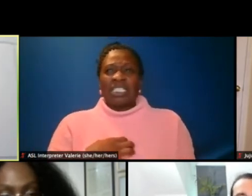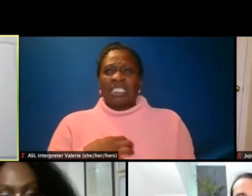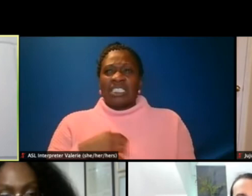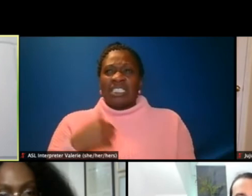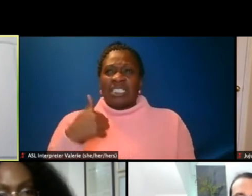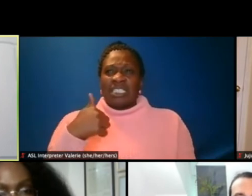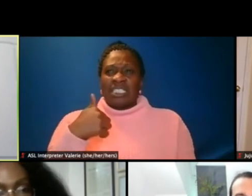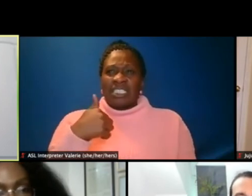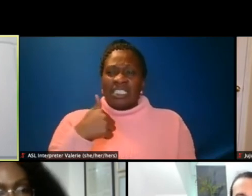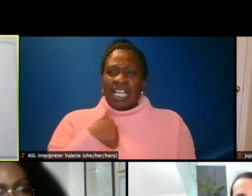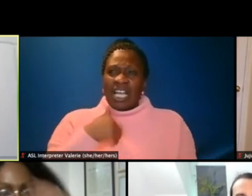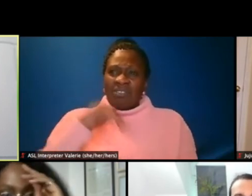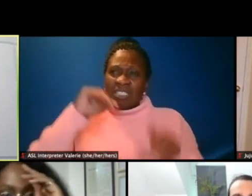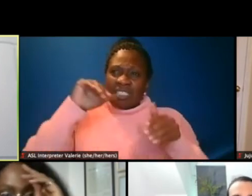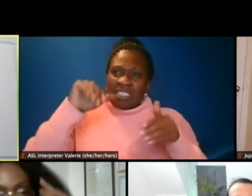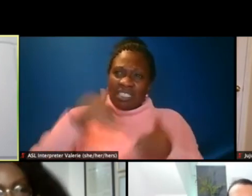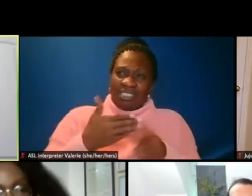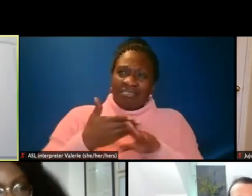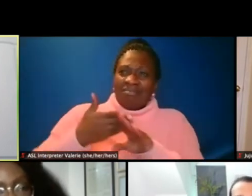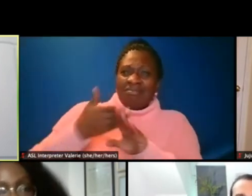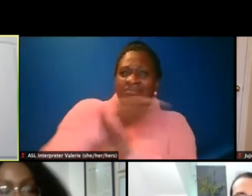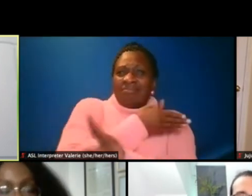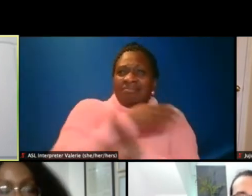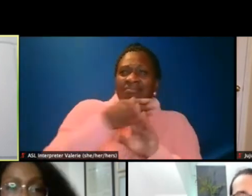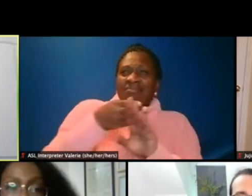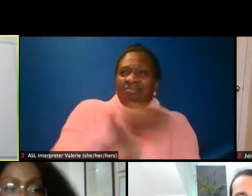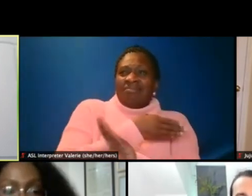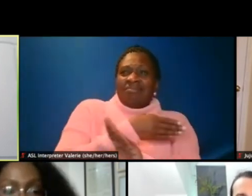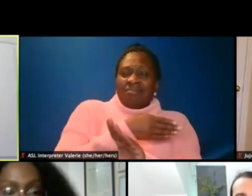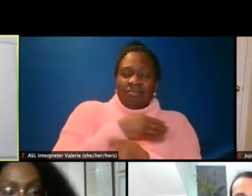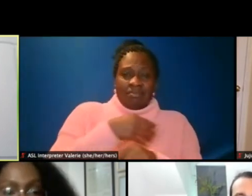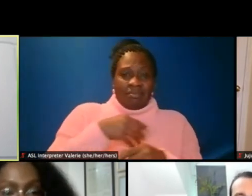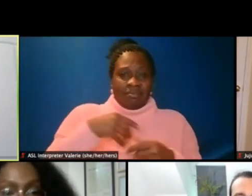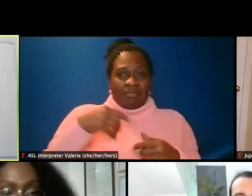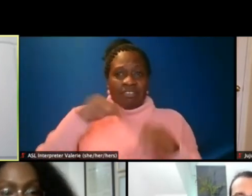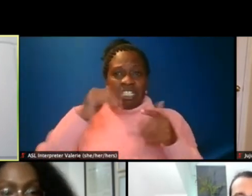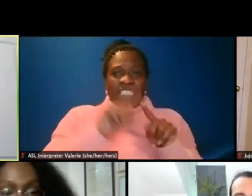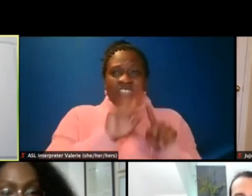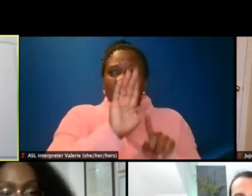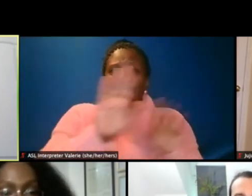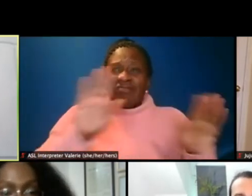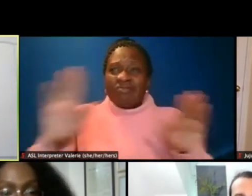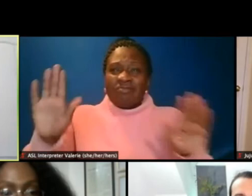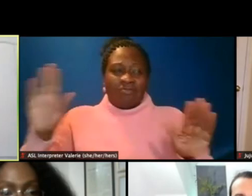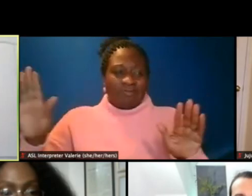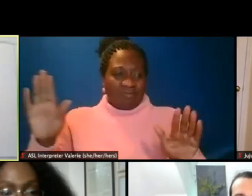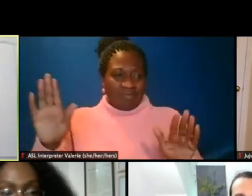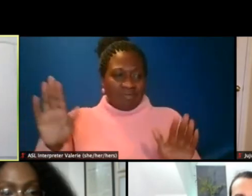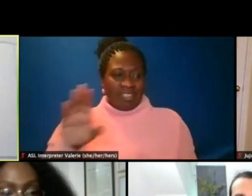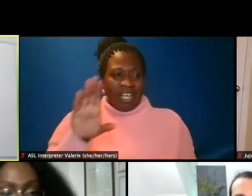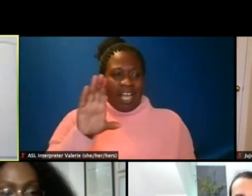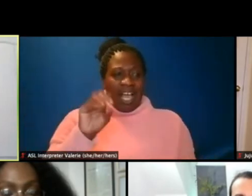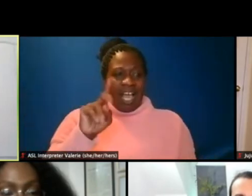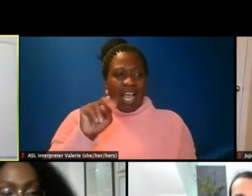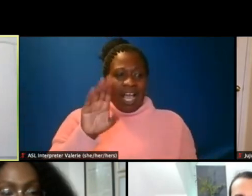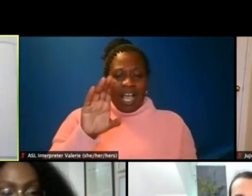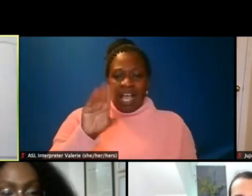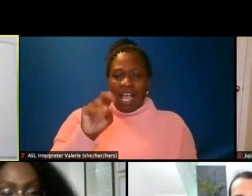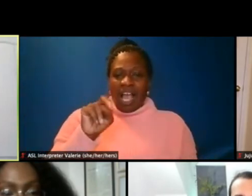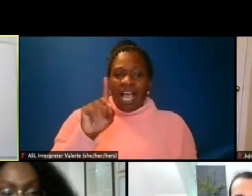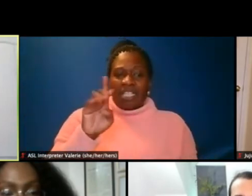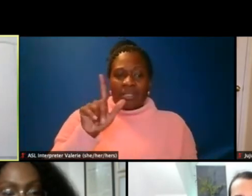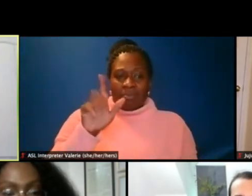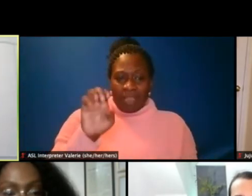was introduced to Kanzimblé. I wish I was introduced to the Orishas earlier in my, because growing